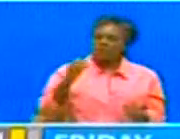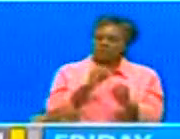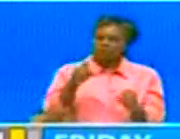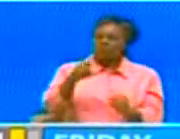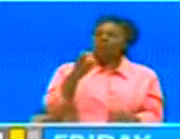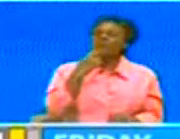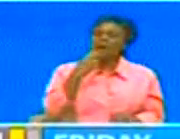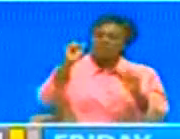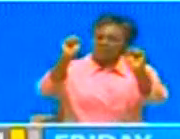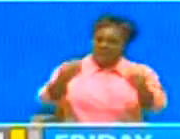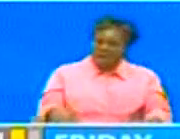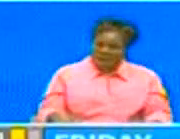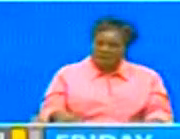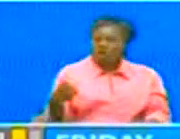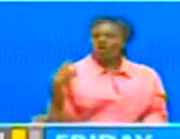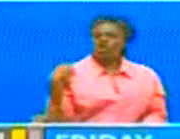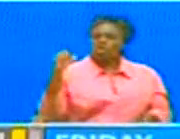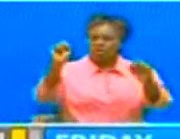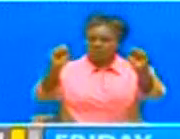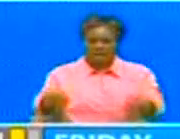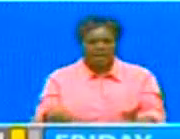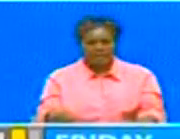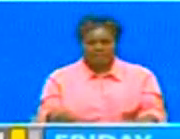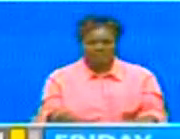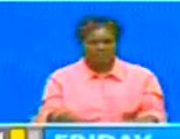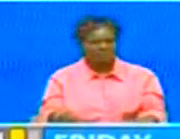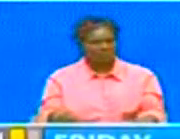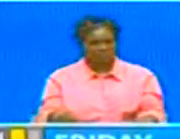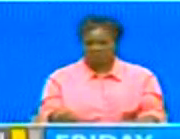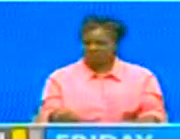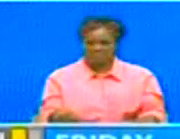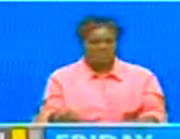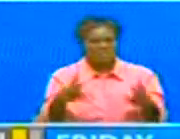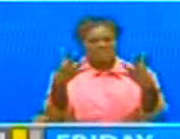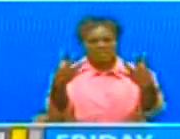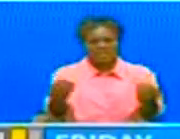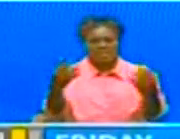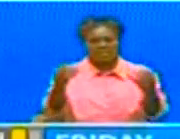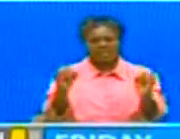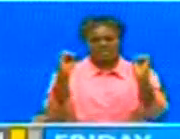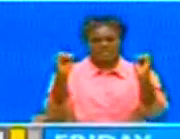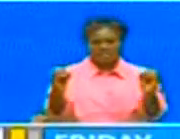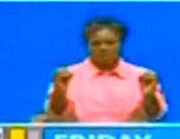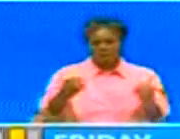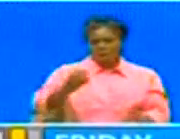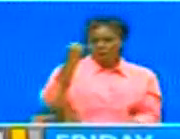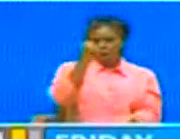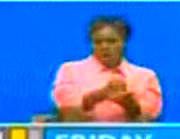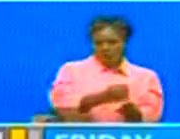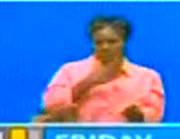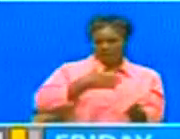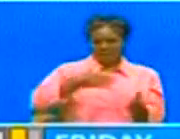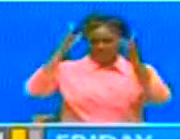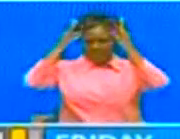laugh with, the people you can consult, you know, it's not very easy. Mm-hmm. So in my office, I